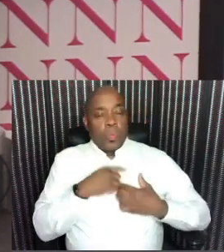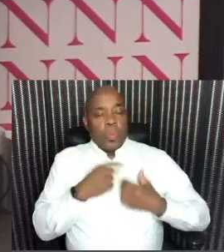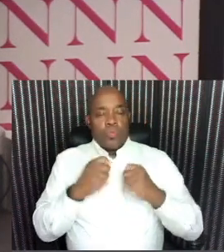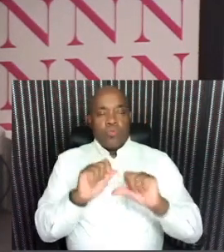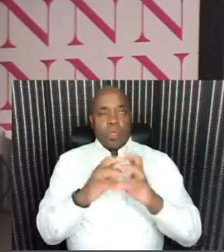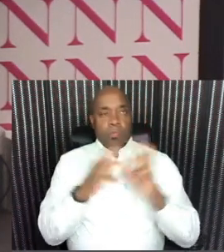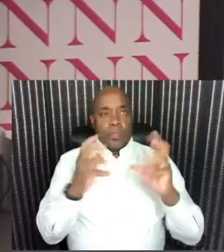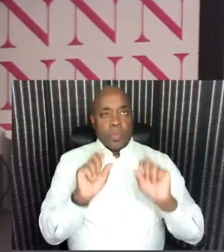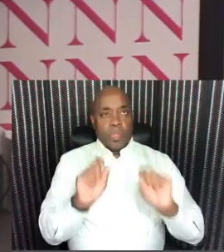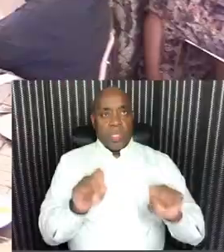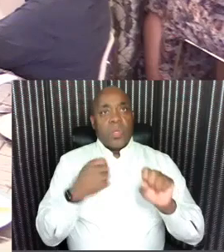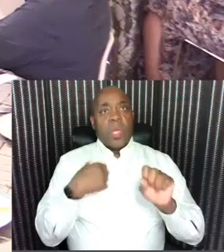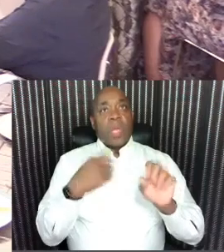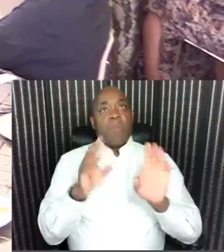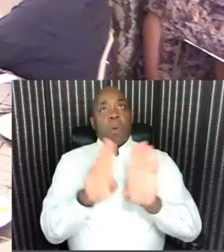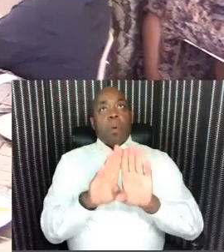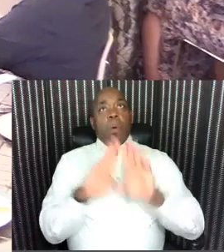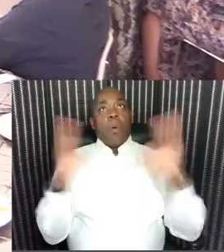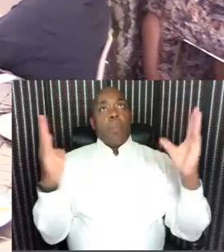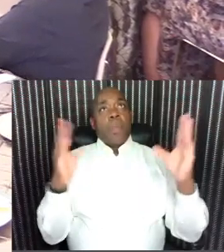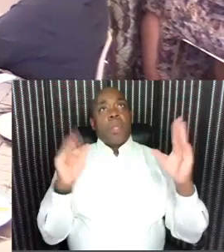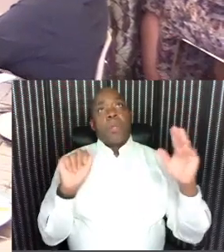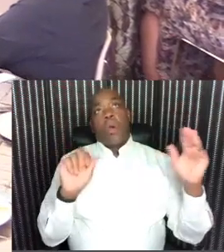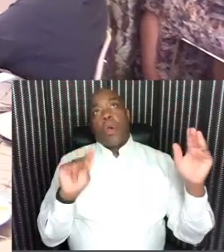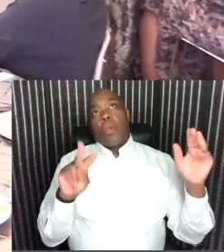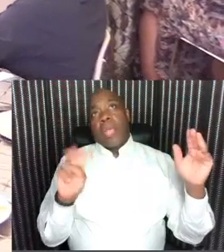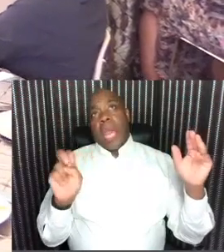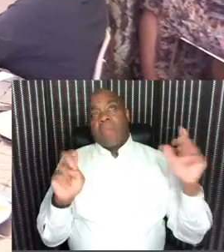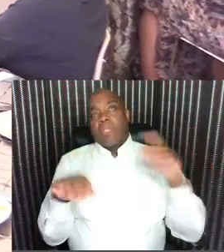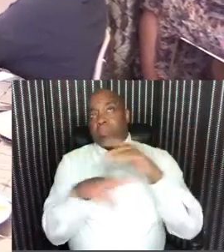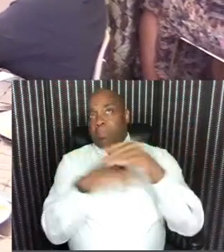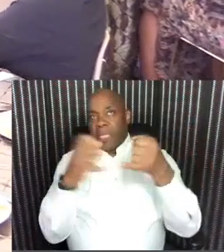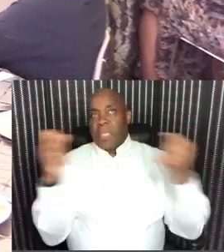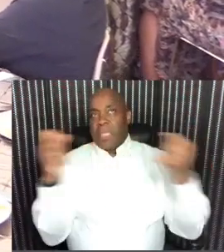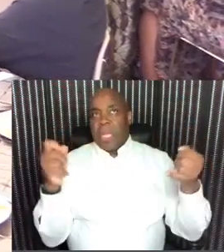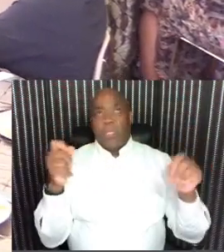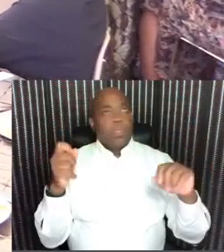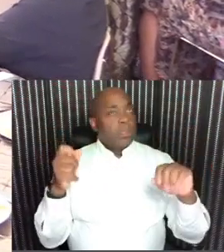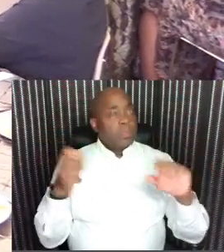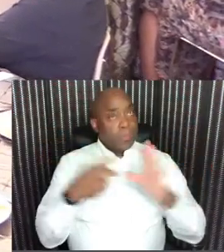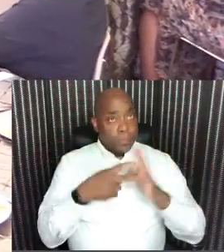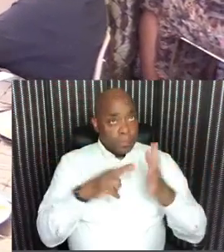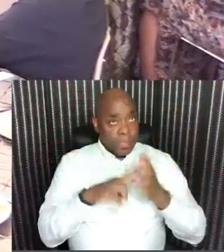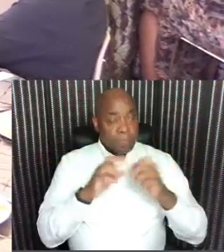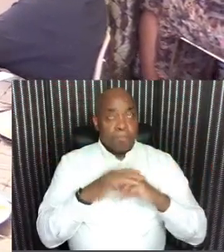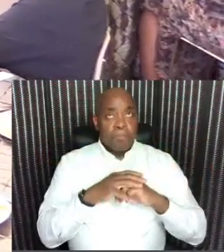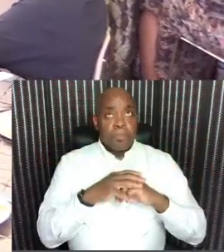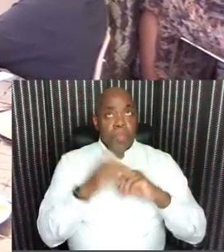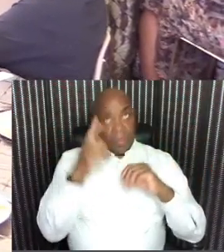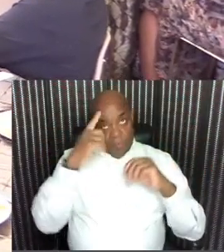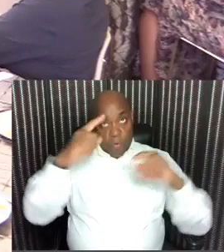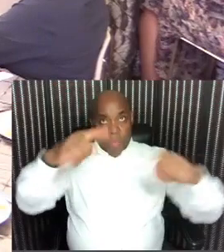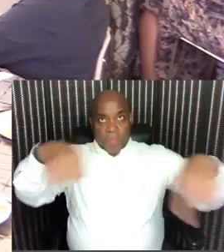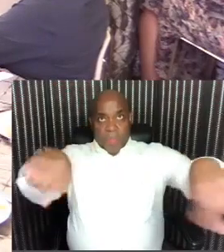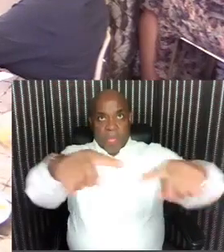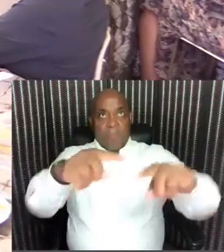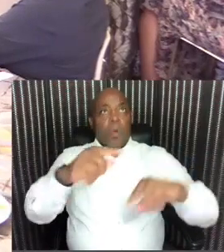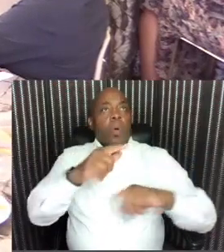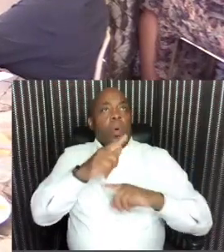of open archive as the baseline. And so that means that for them, you know, who gets to